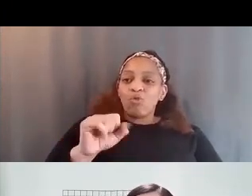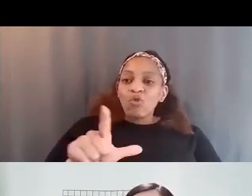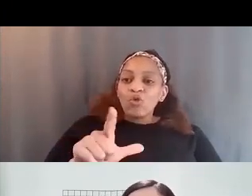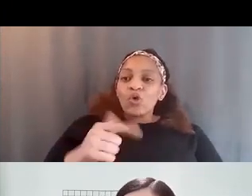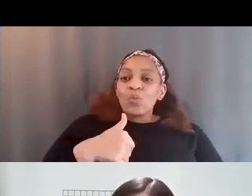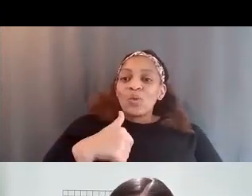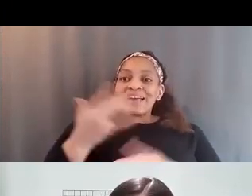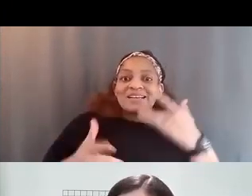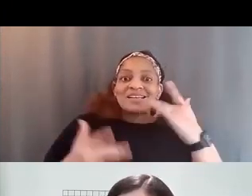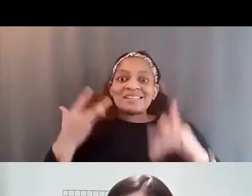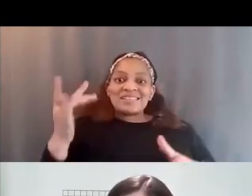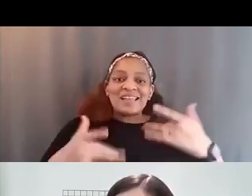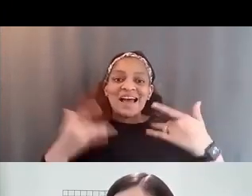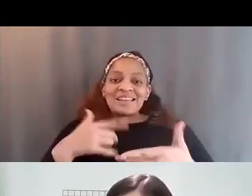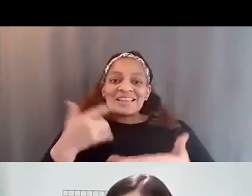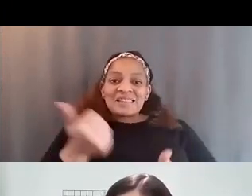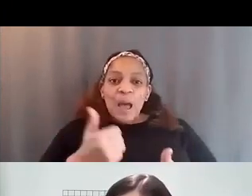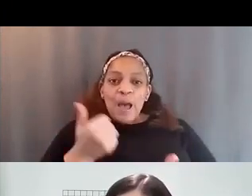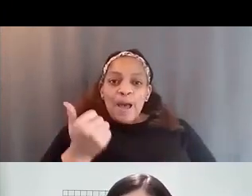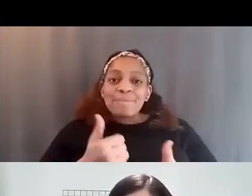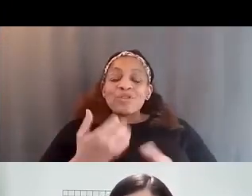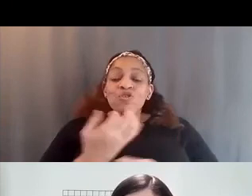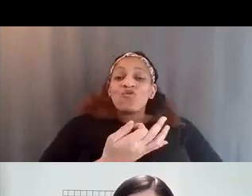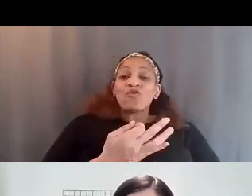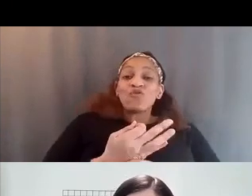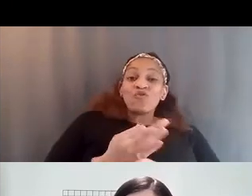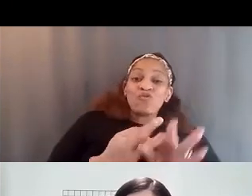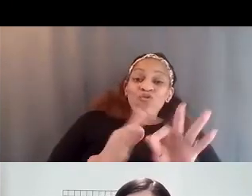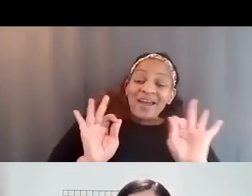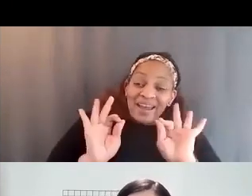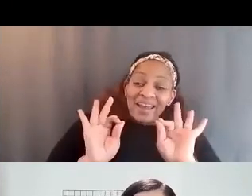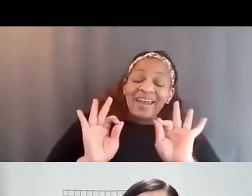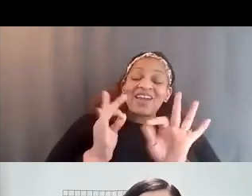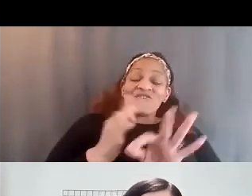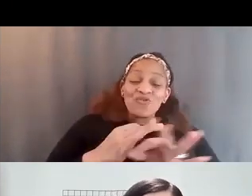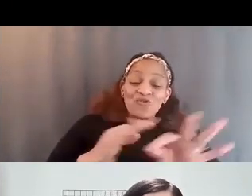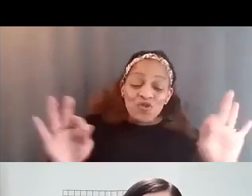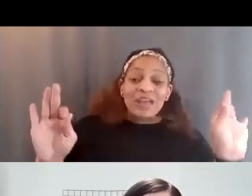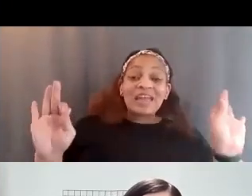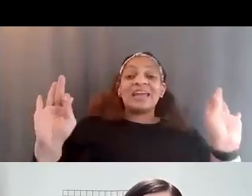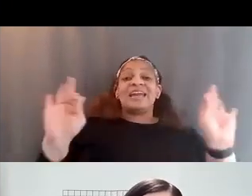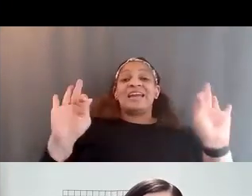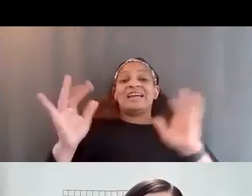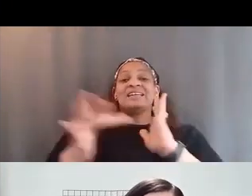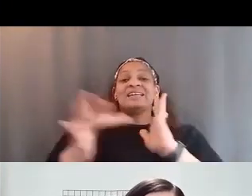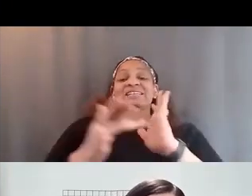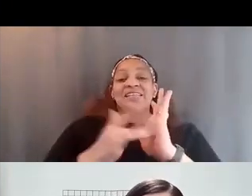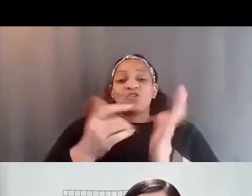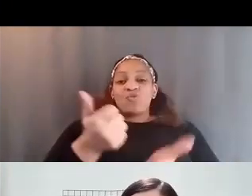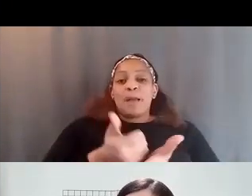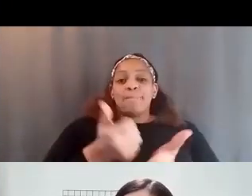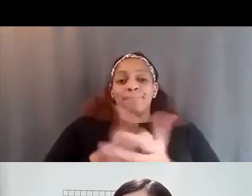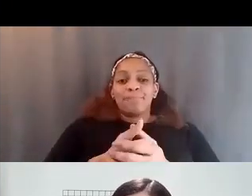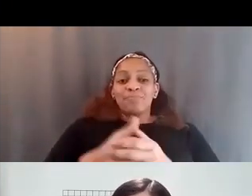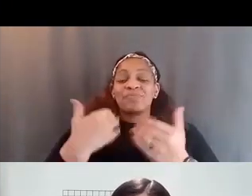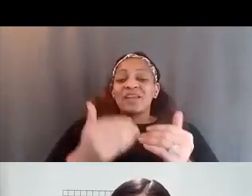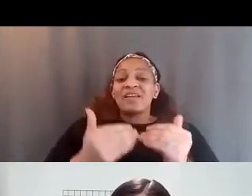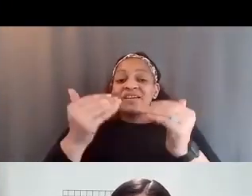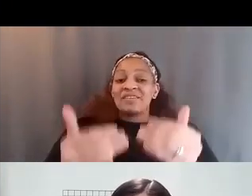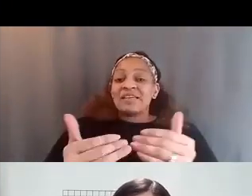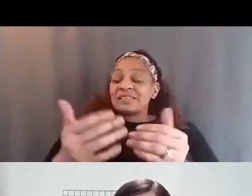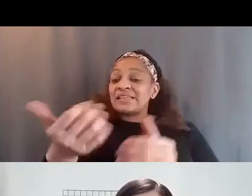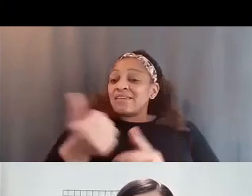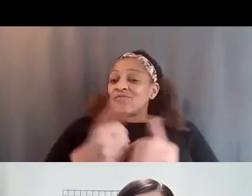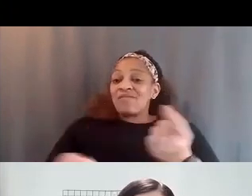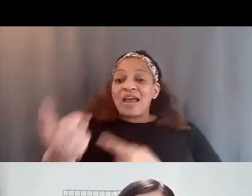reminder that this is free technical assistance from the DETAC. Next slide, please. As always, if you have any